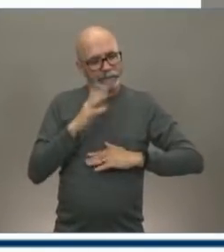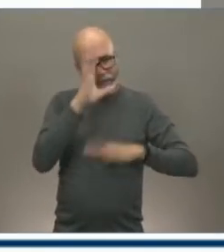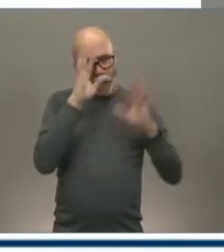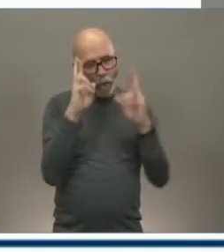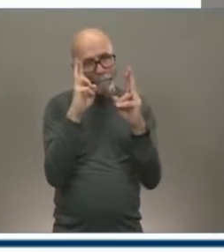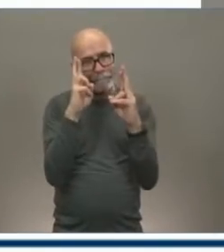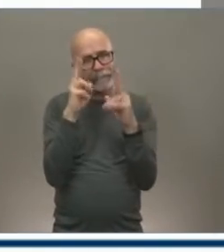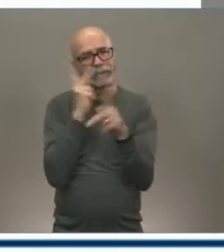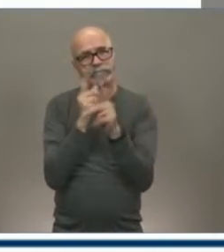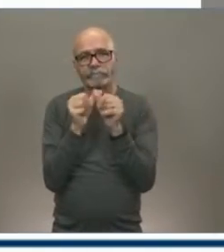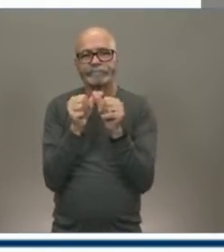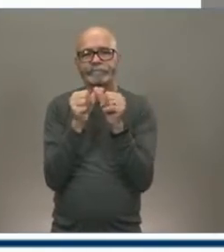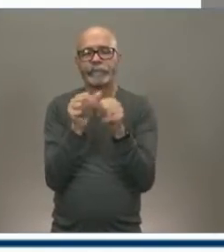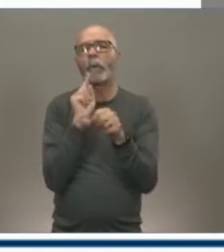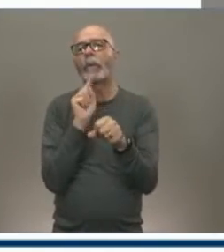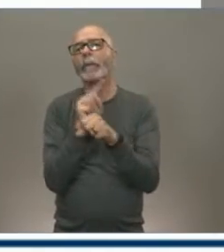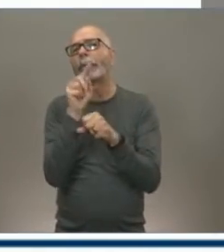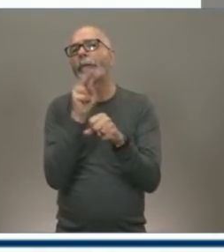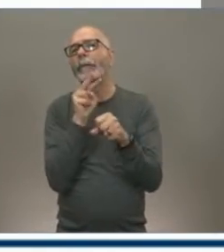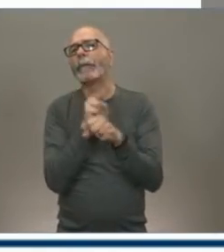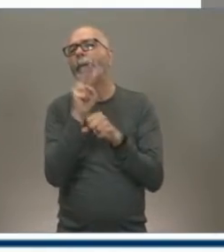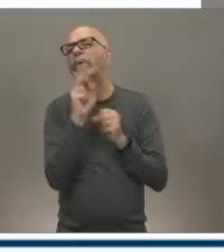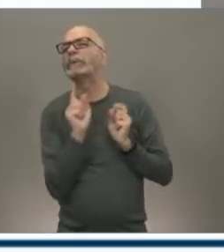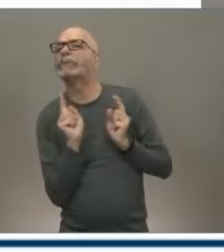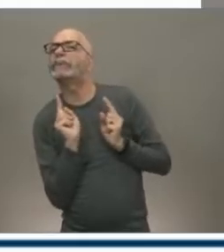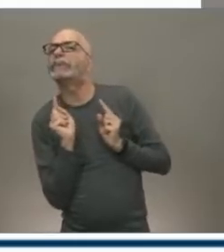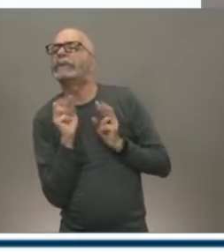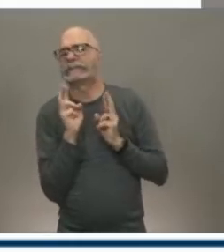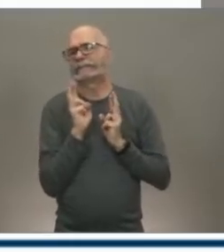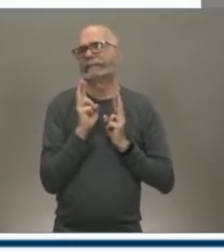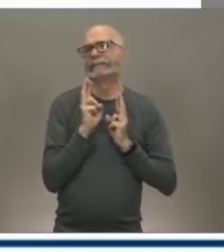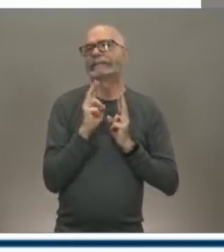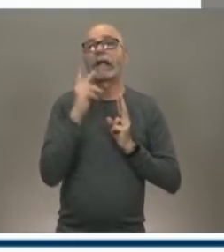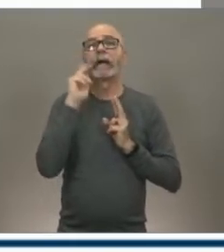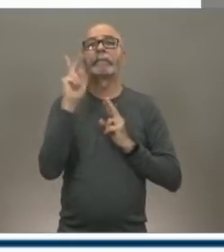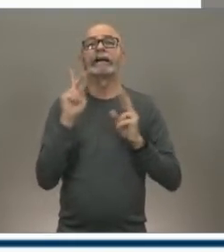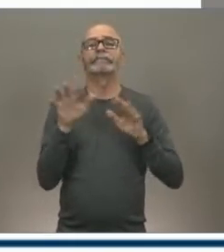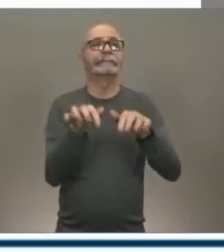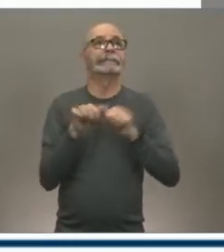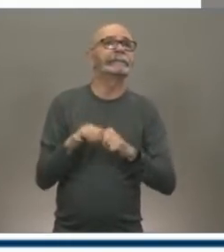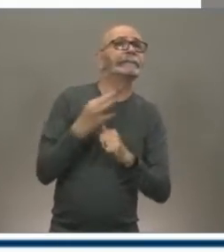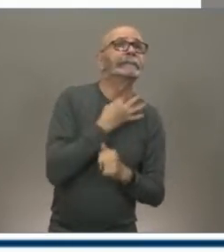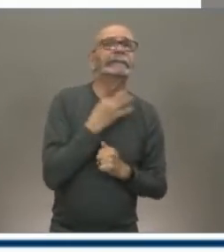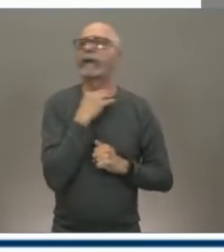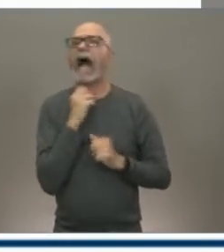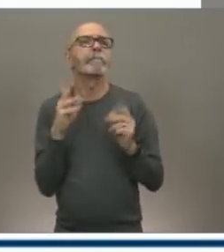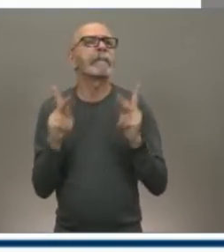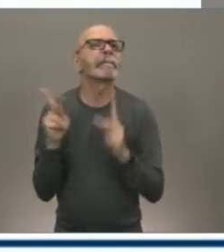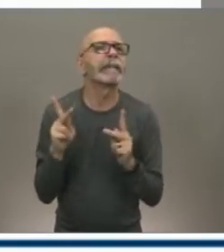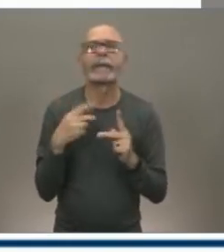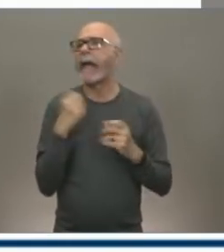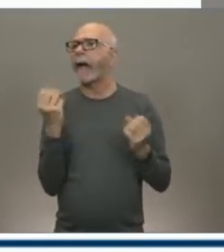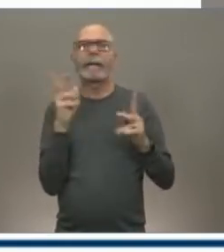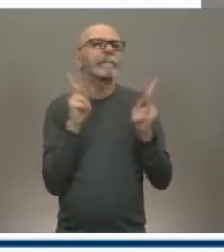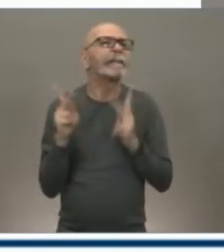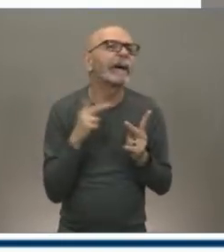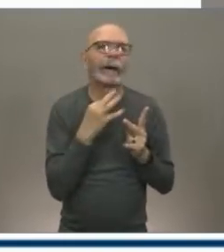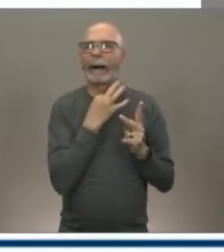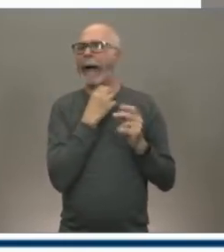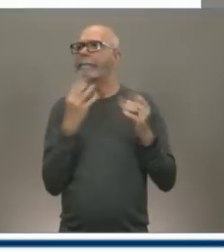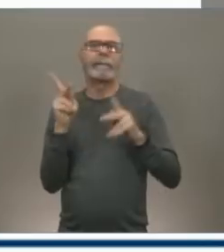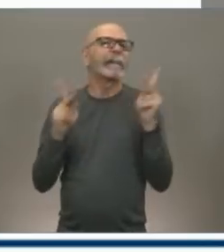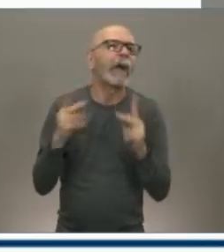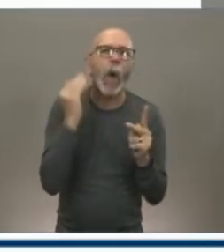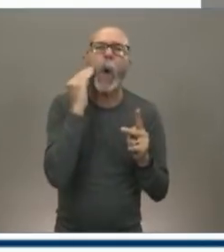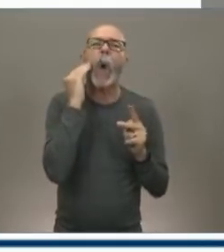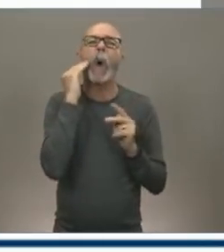and beyond. I know everyone is watching the numbers with cautious optimism and wondering when and if the restrictions in the